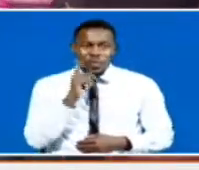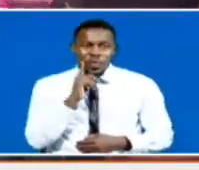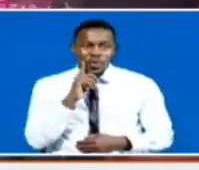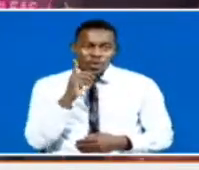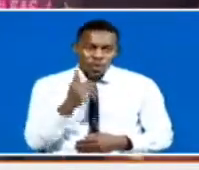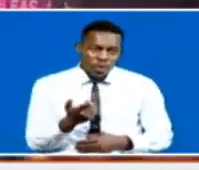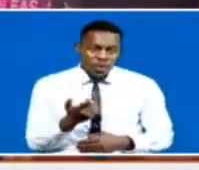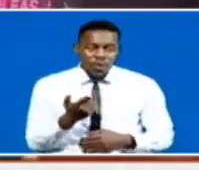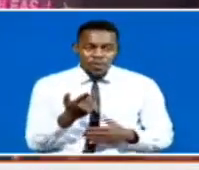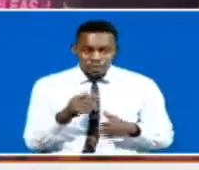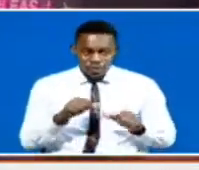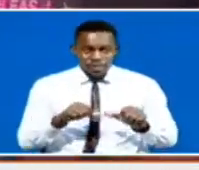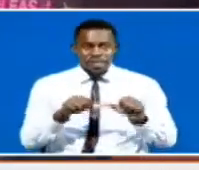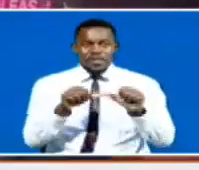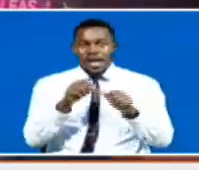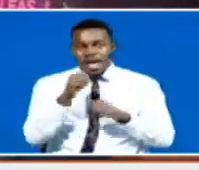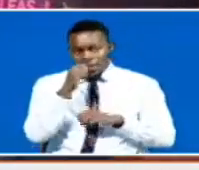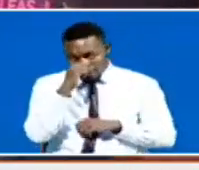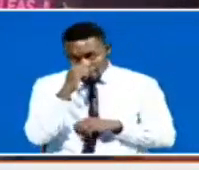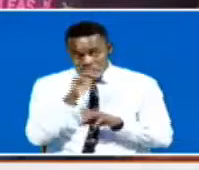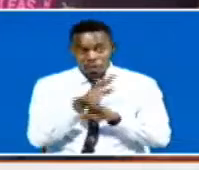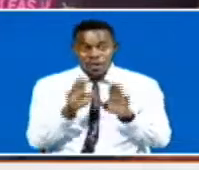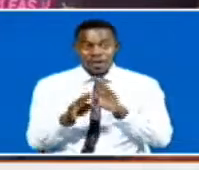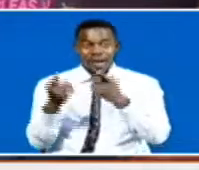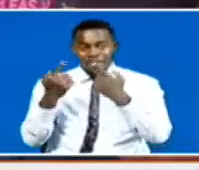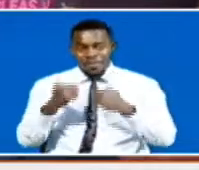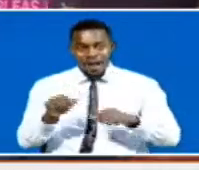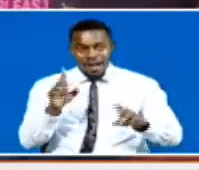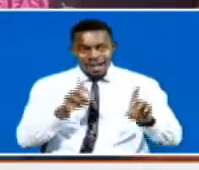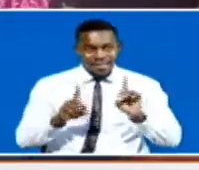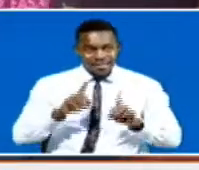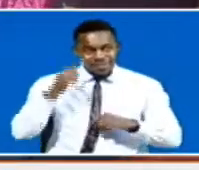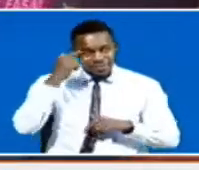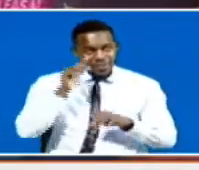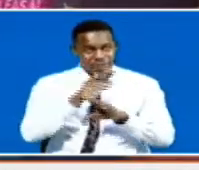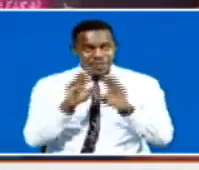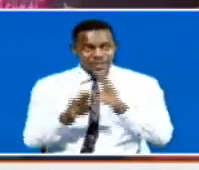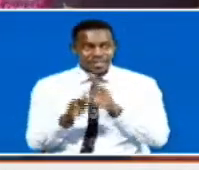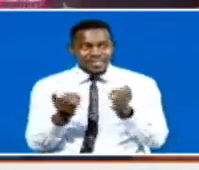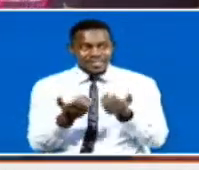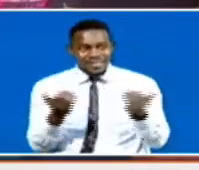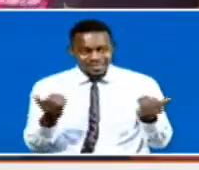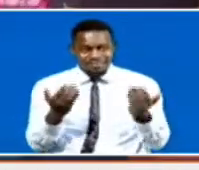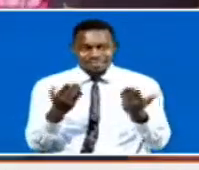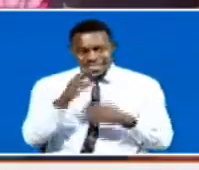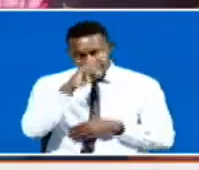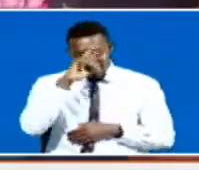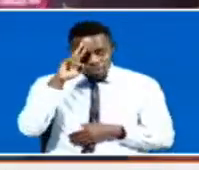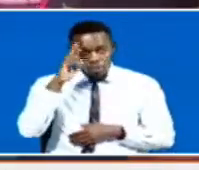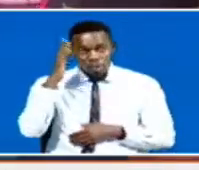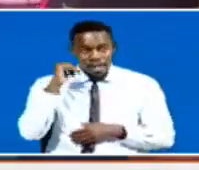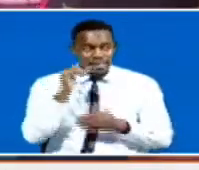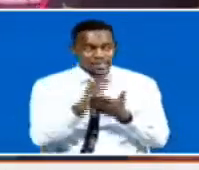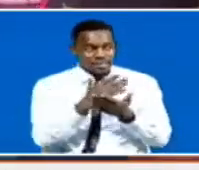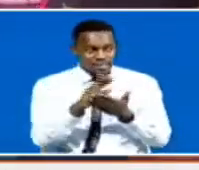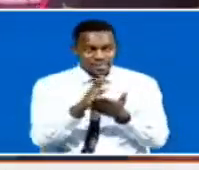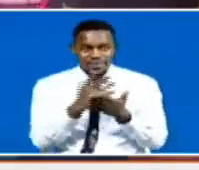really wish they all can come and I can dance with them. That's why I'm here today, to share my gift with them.